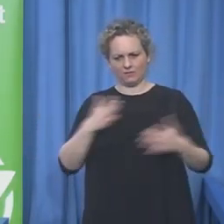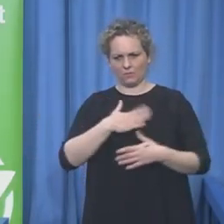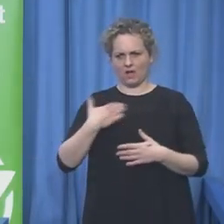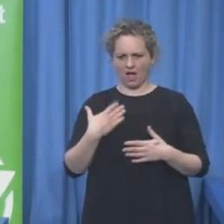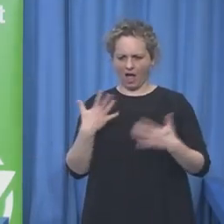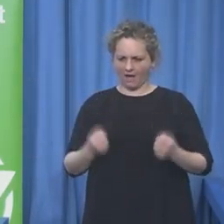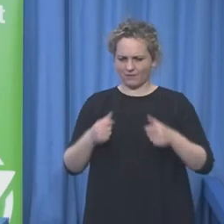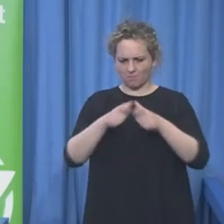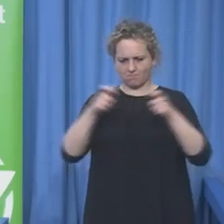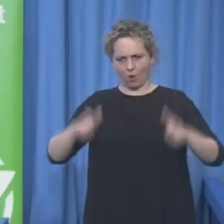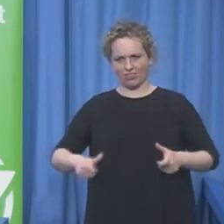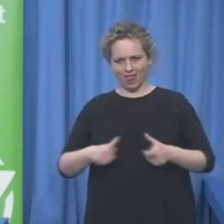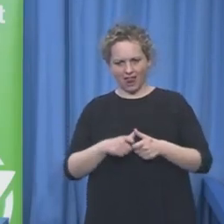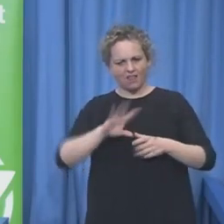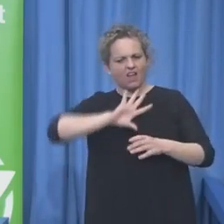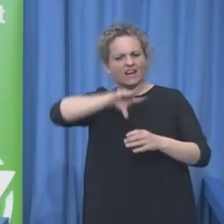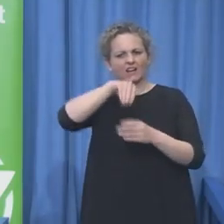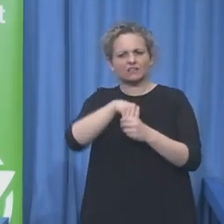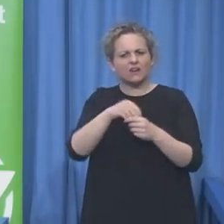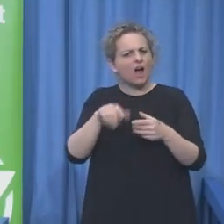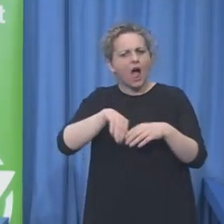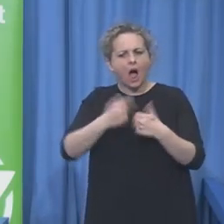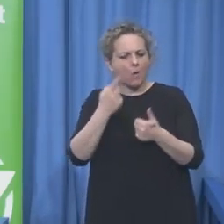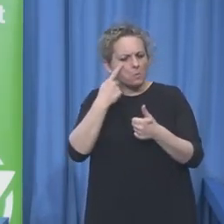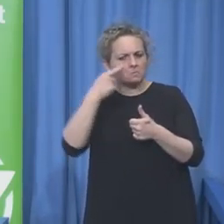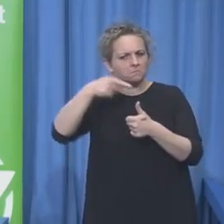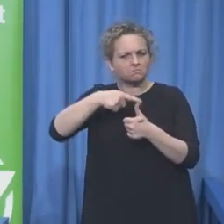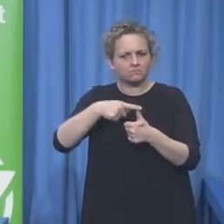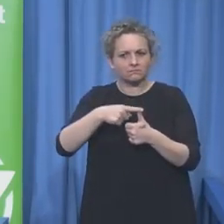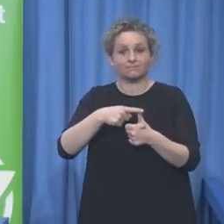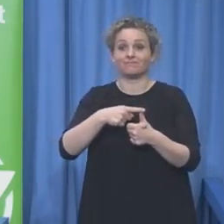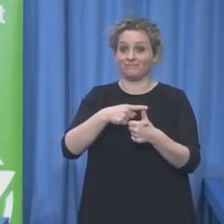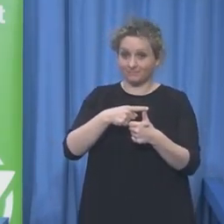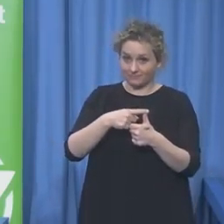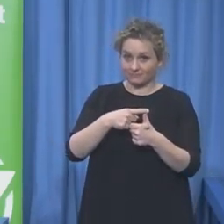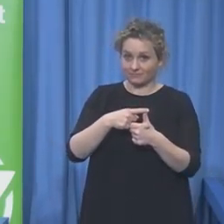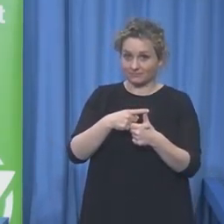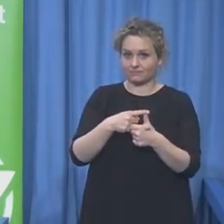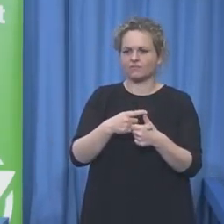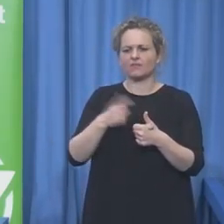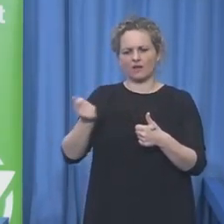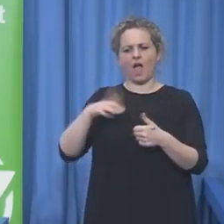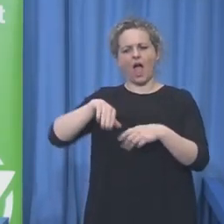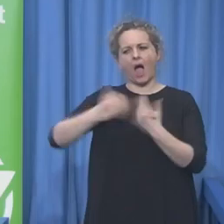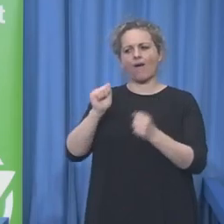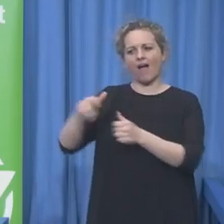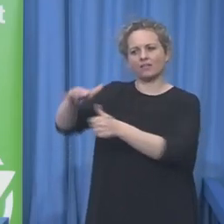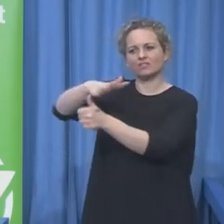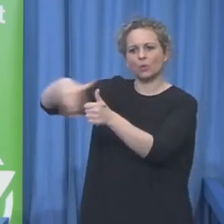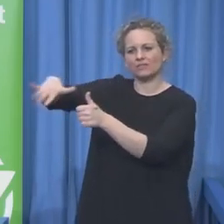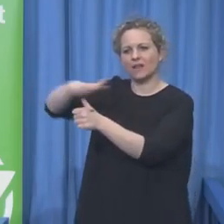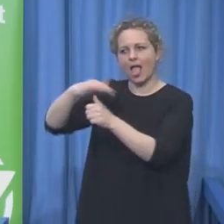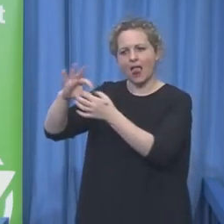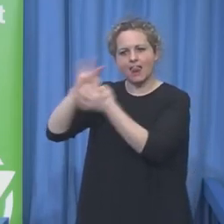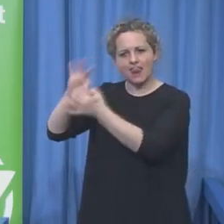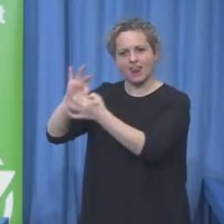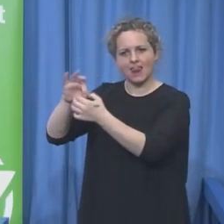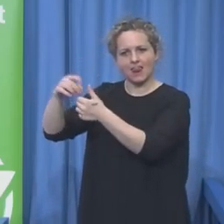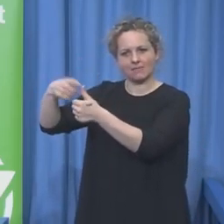is social meaning. Social meaning means that everything that our service users are doing